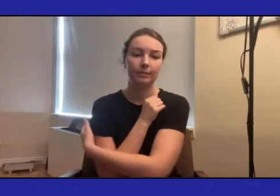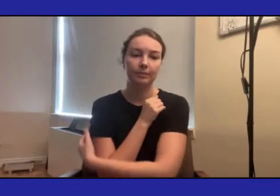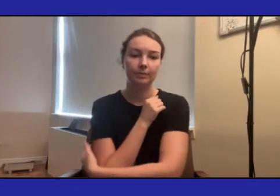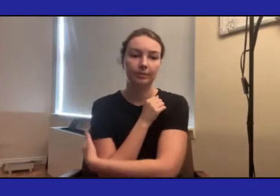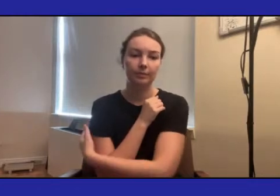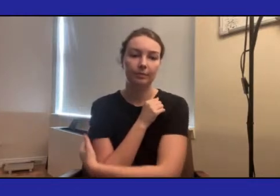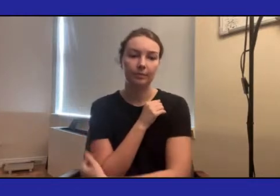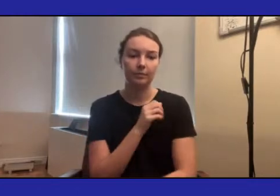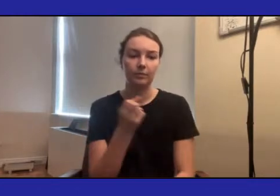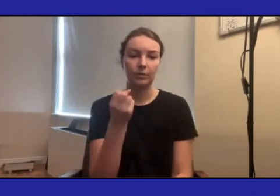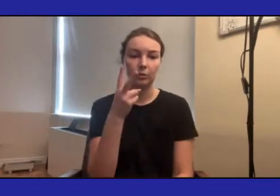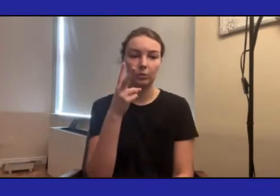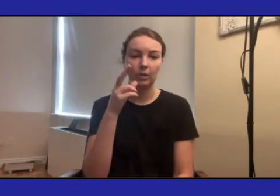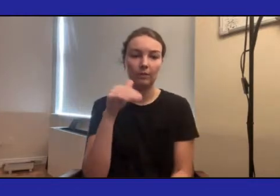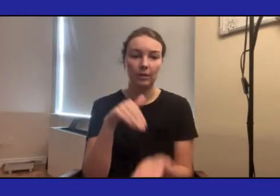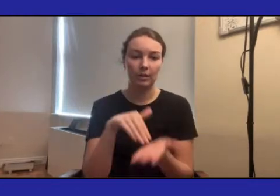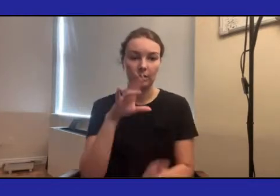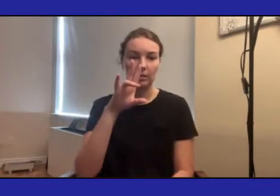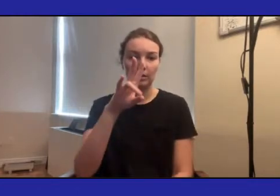$12,779,569 with a 10% contingency of